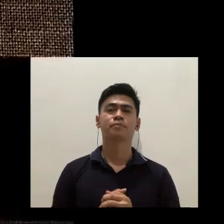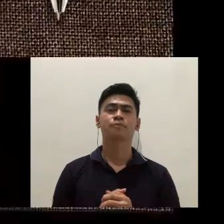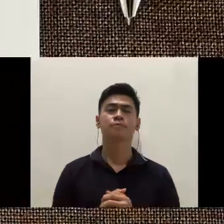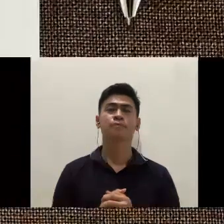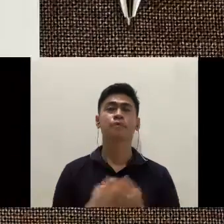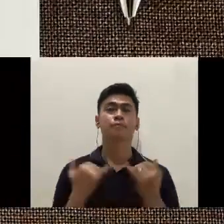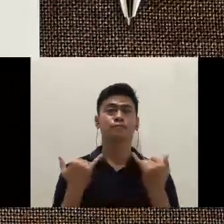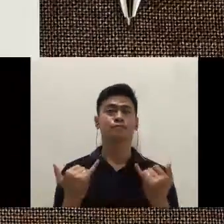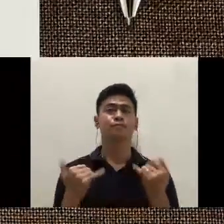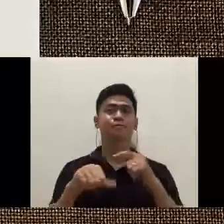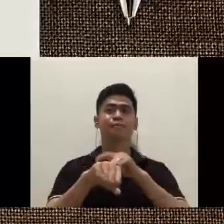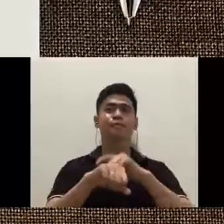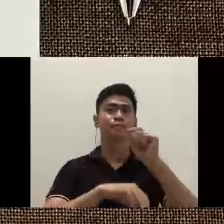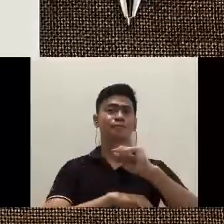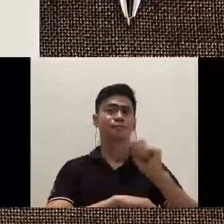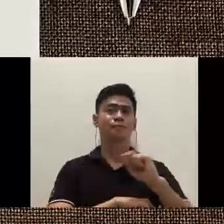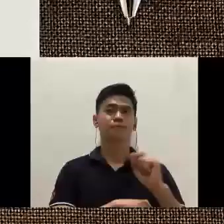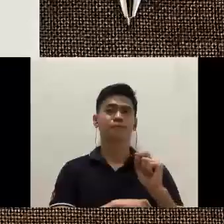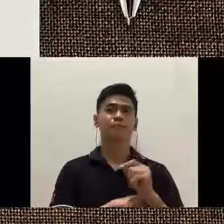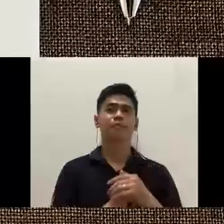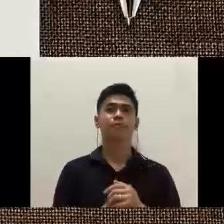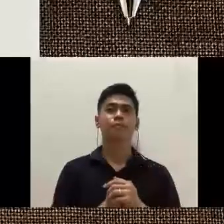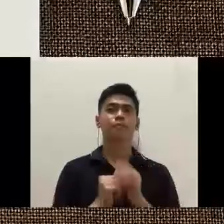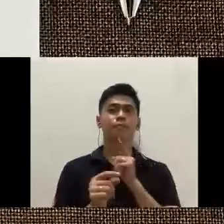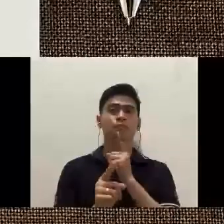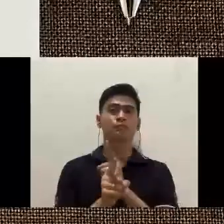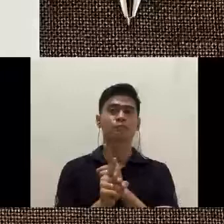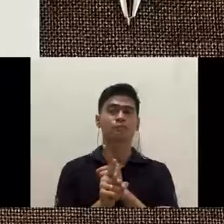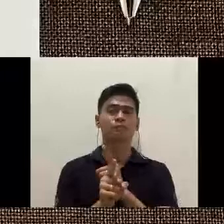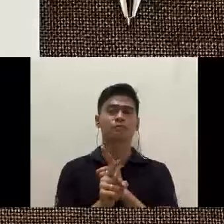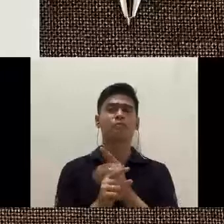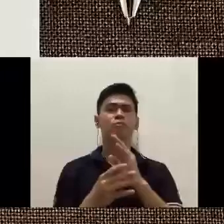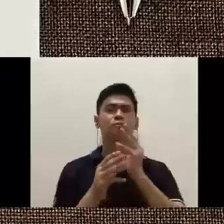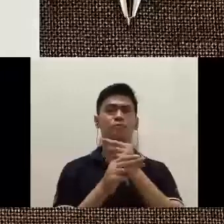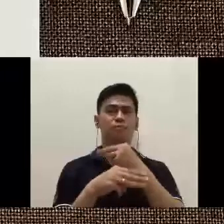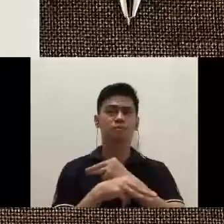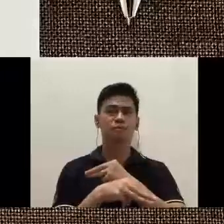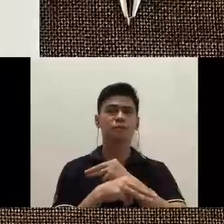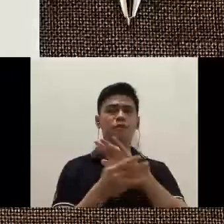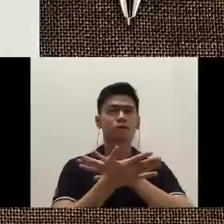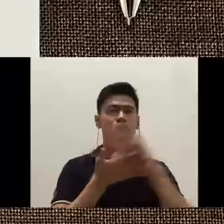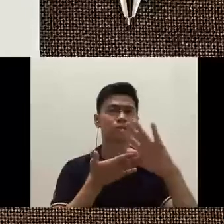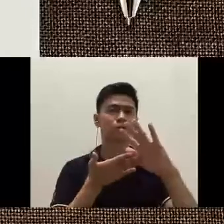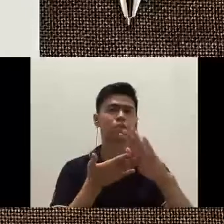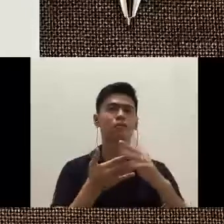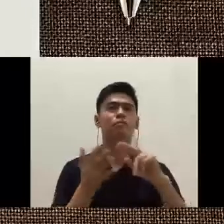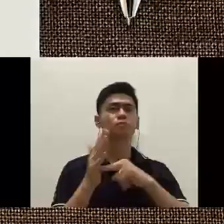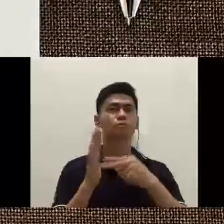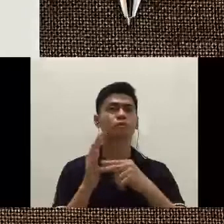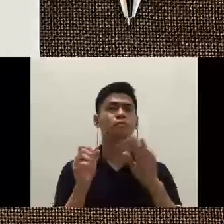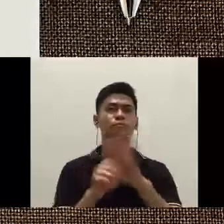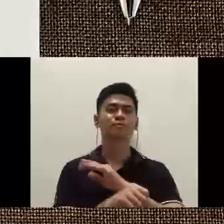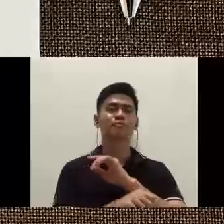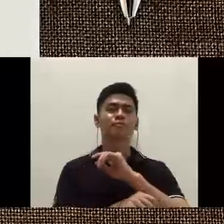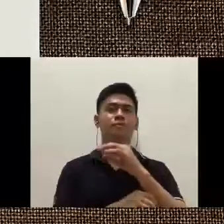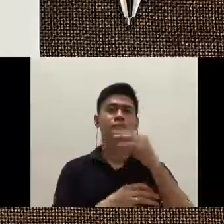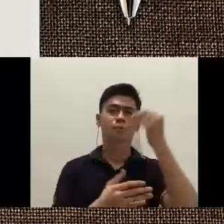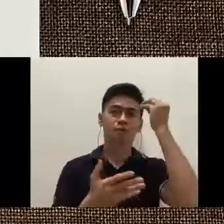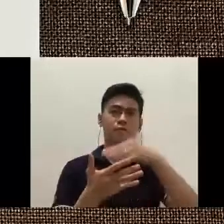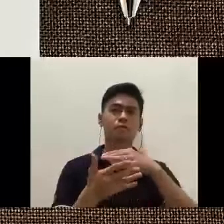informative, persuasive, or argumentative essay. Watch the videos on the links given.